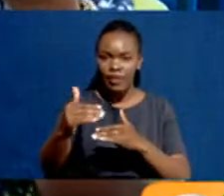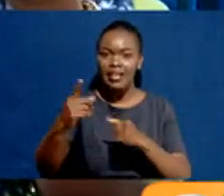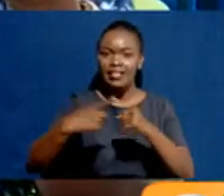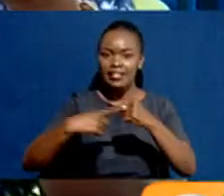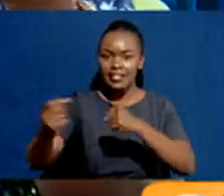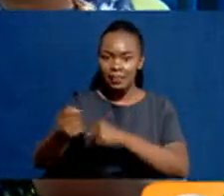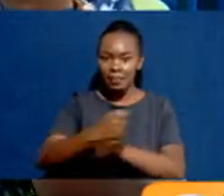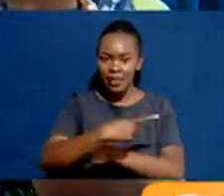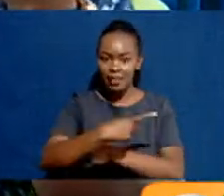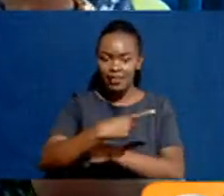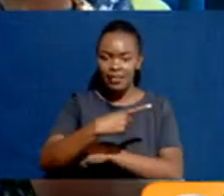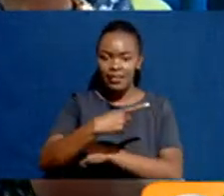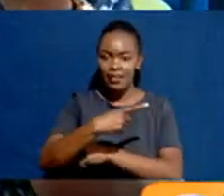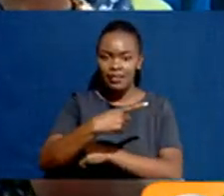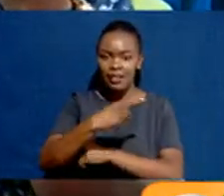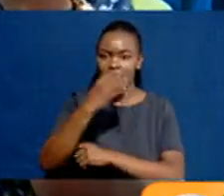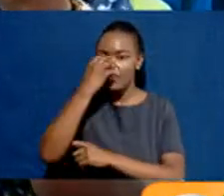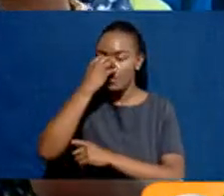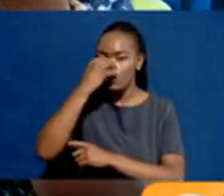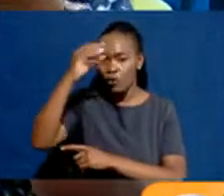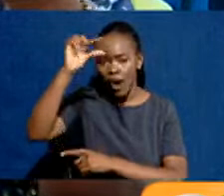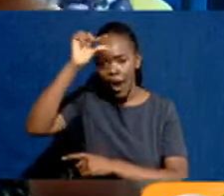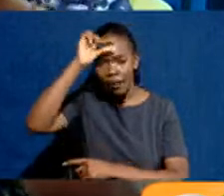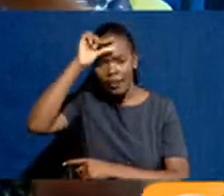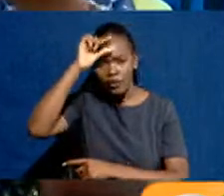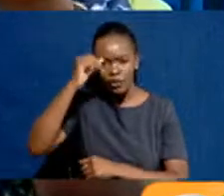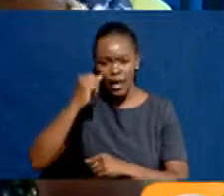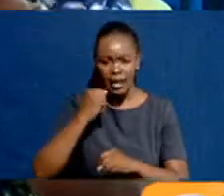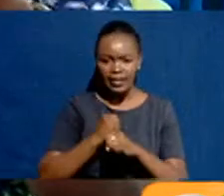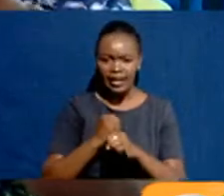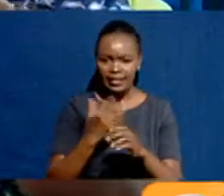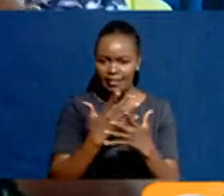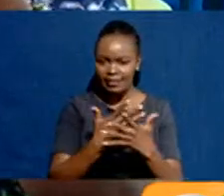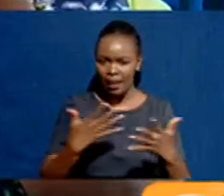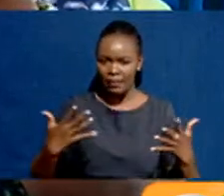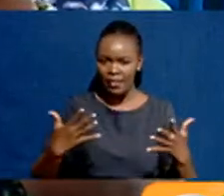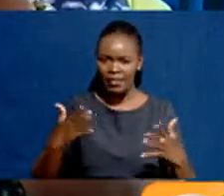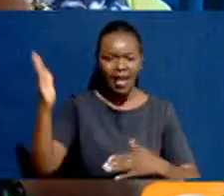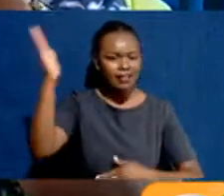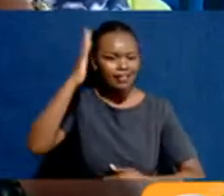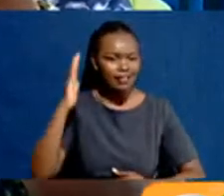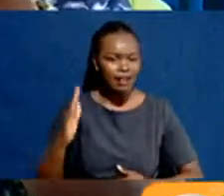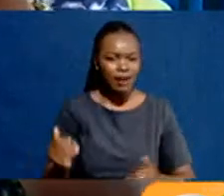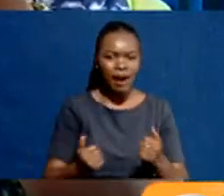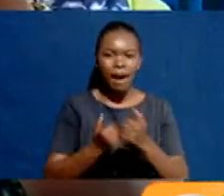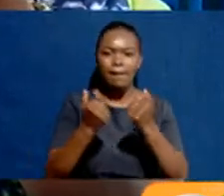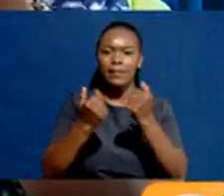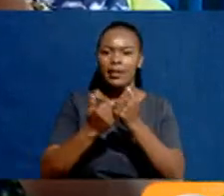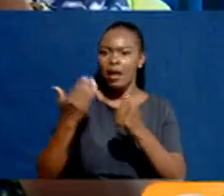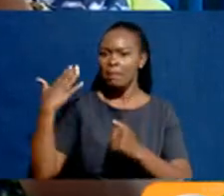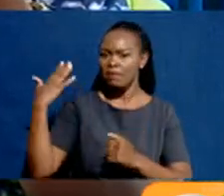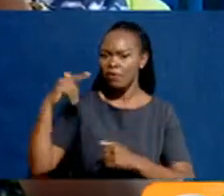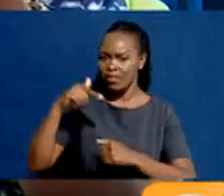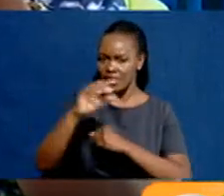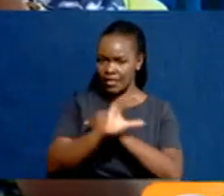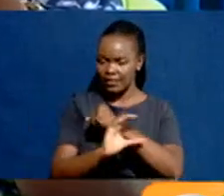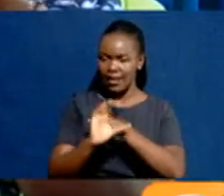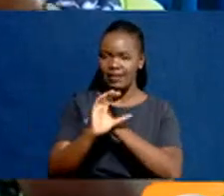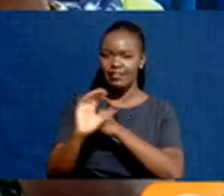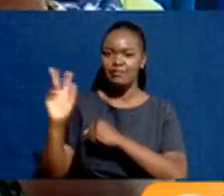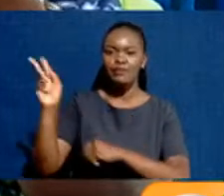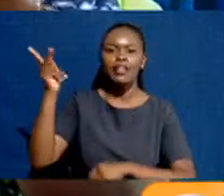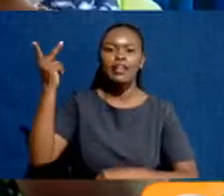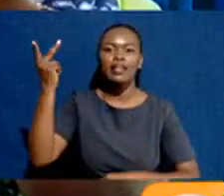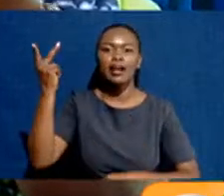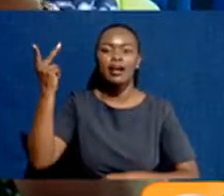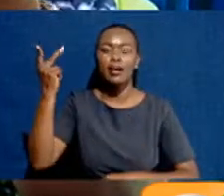the Ruto administration has done something that has never been done in the history of this country. We